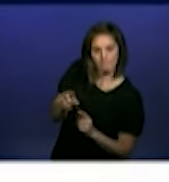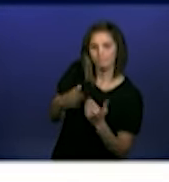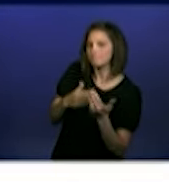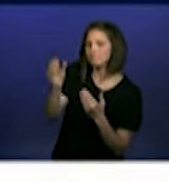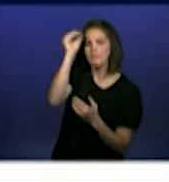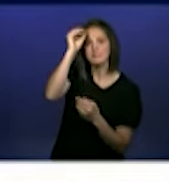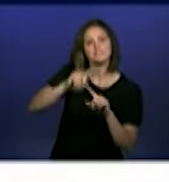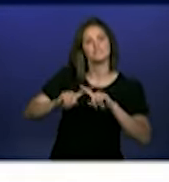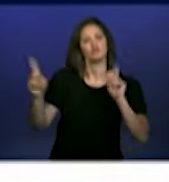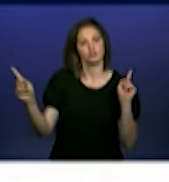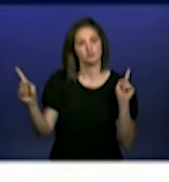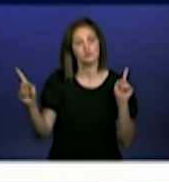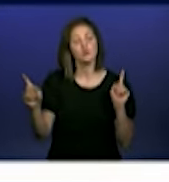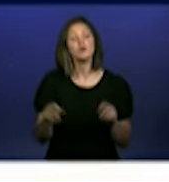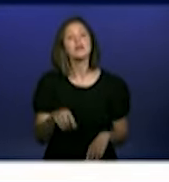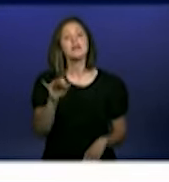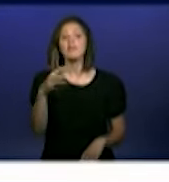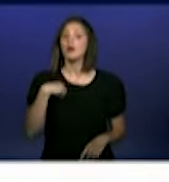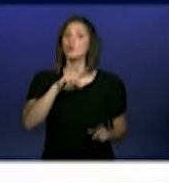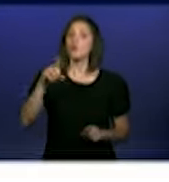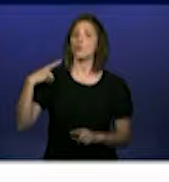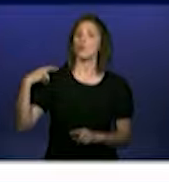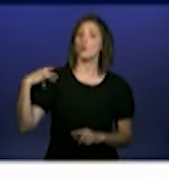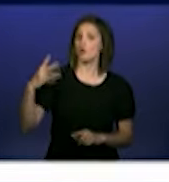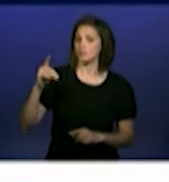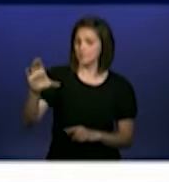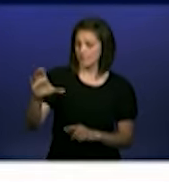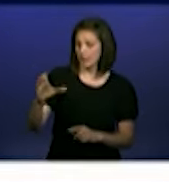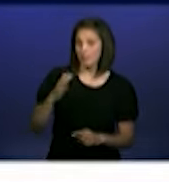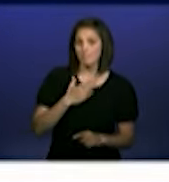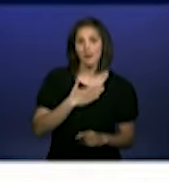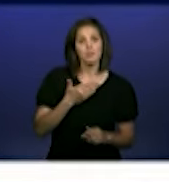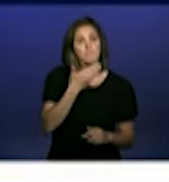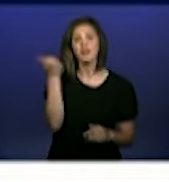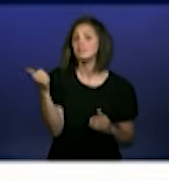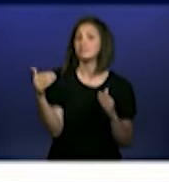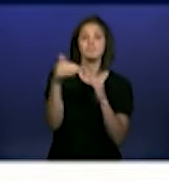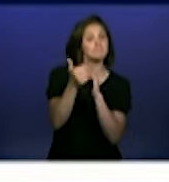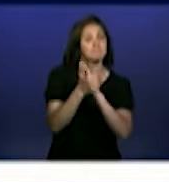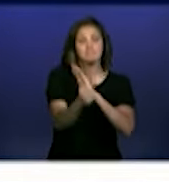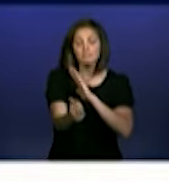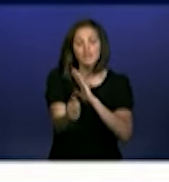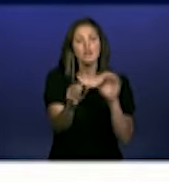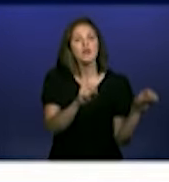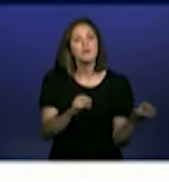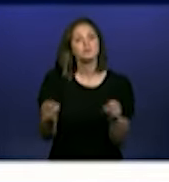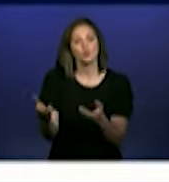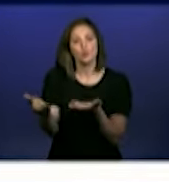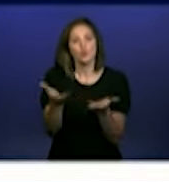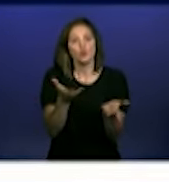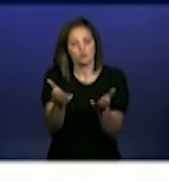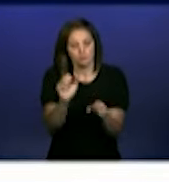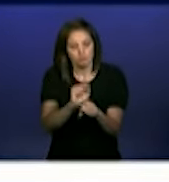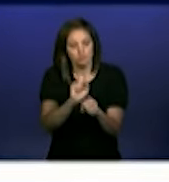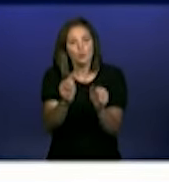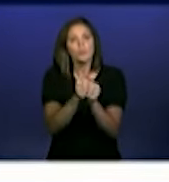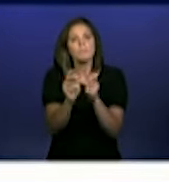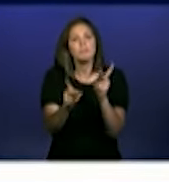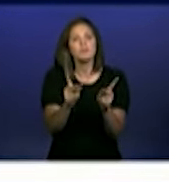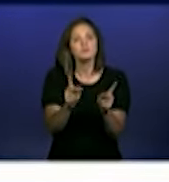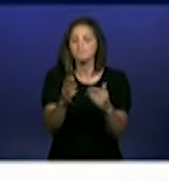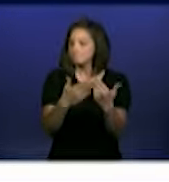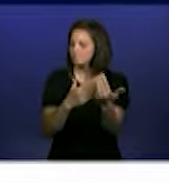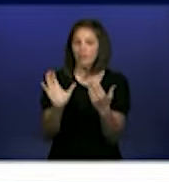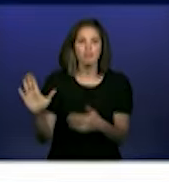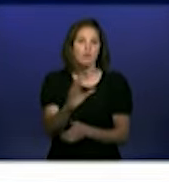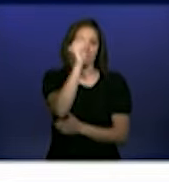Washington, D.C., and I think my colleagues would agree with me, it's my ability to work with people who have very diverse opinions from me and respect them and get